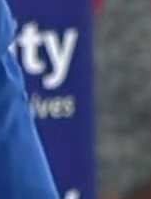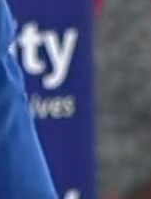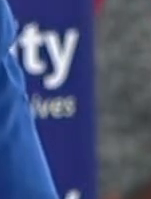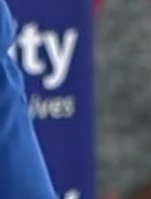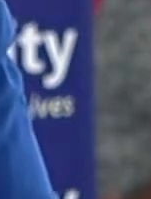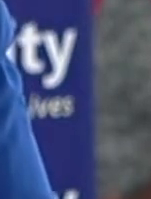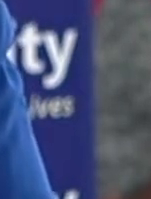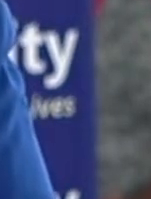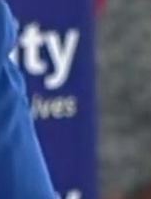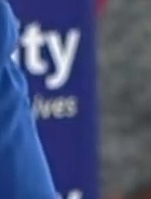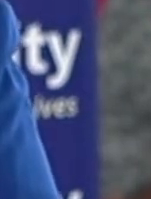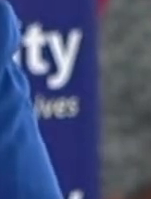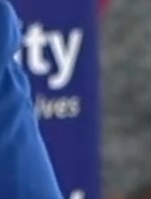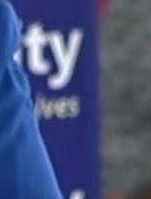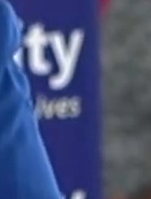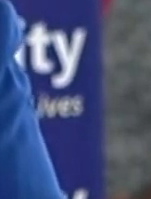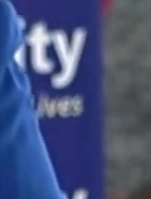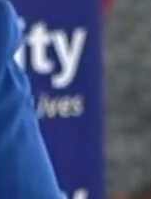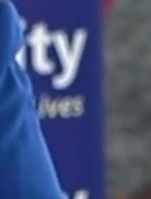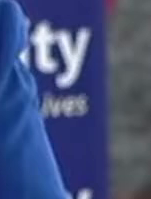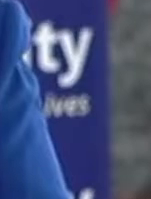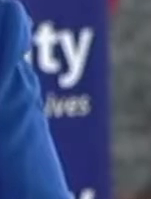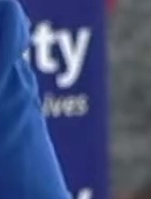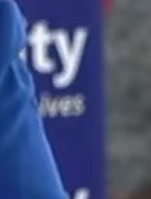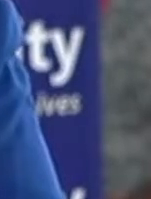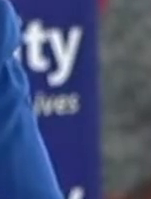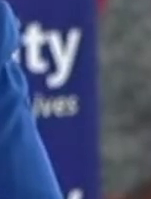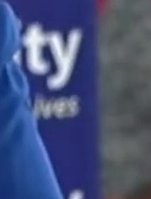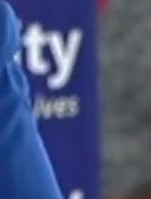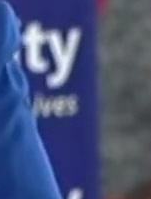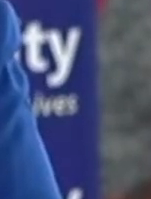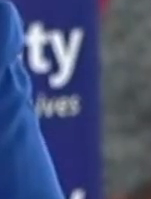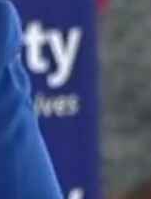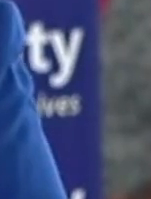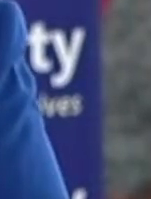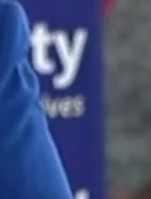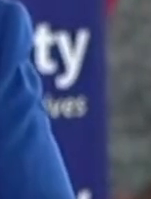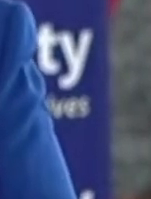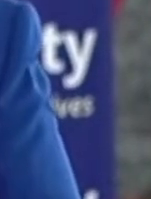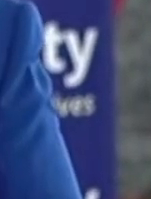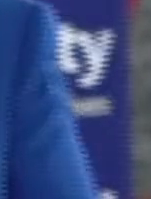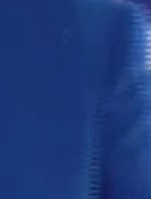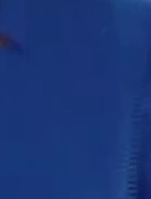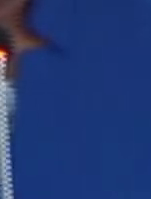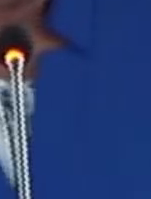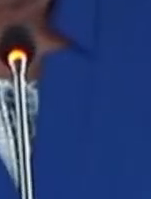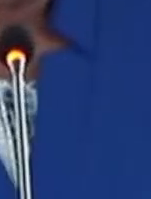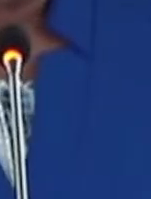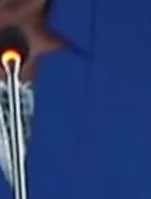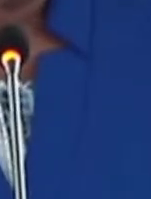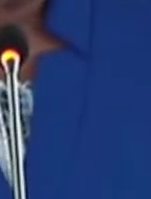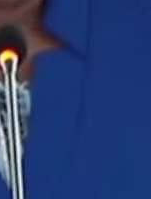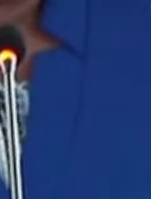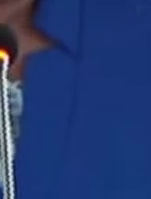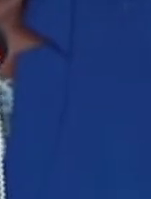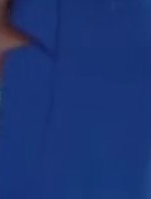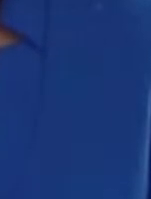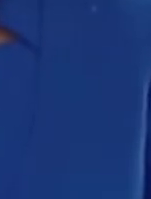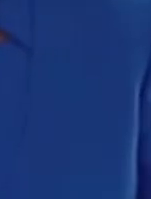representative of Kenyatta University Chair of Council, Dr. Ben Chumo, but represented here by Dr. Gataba